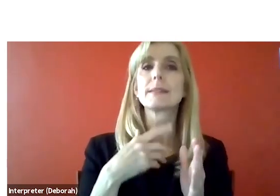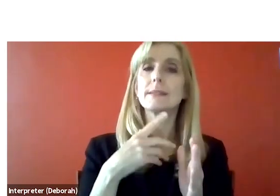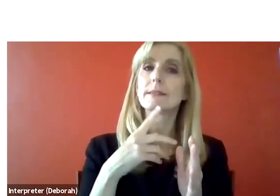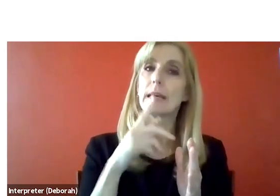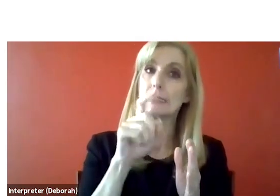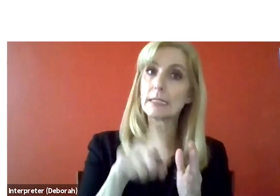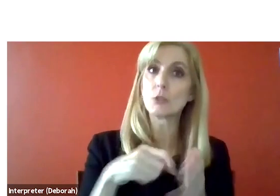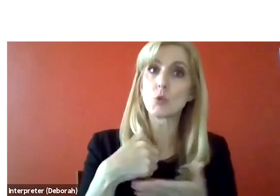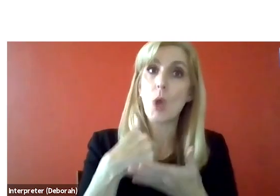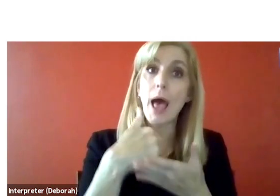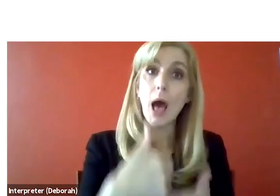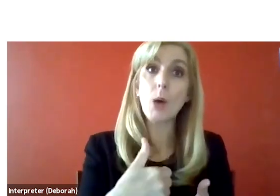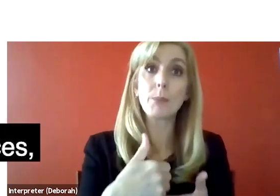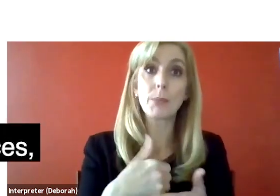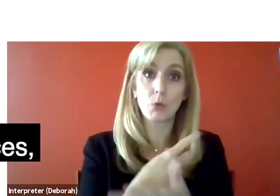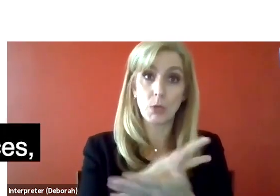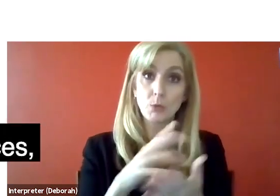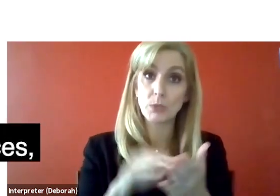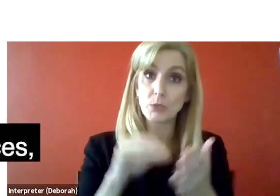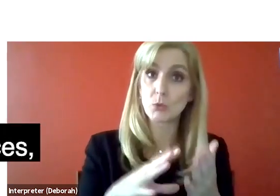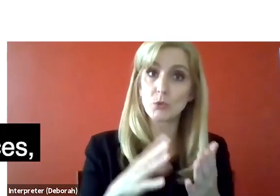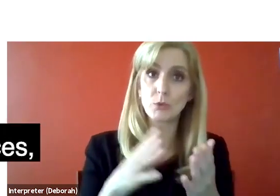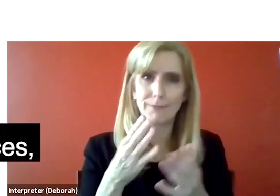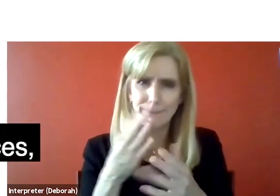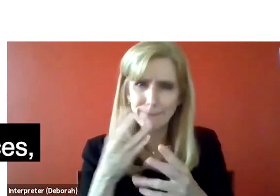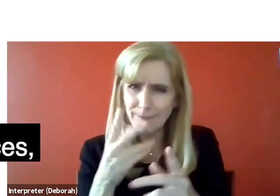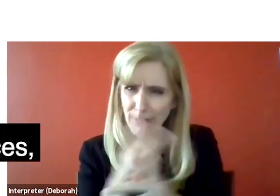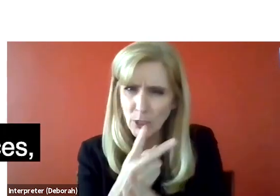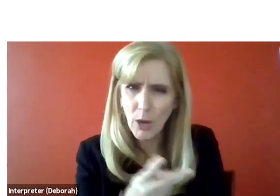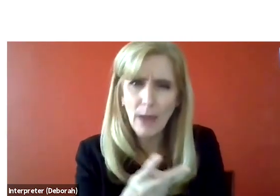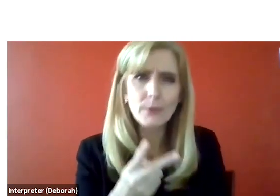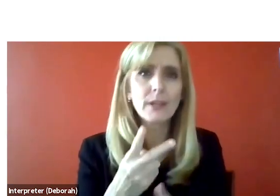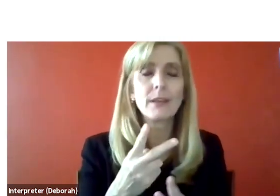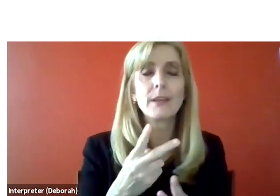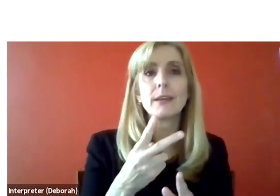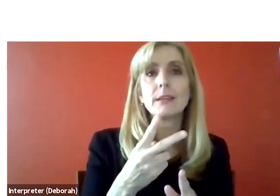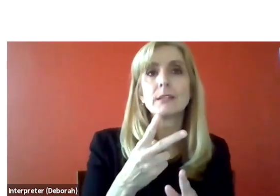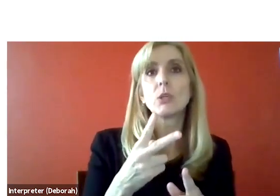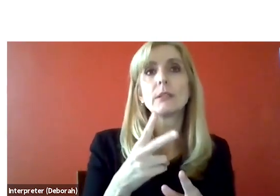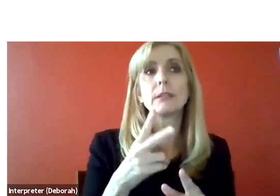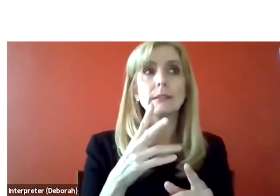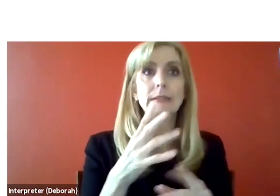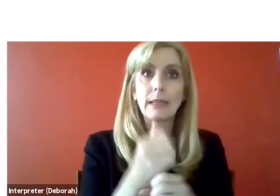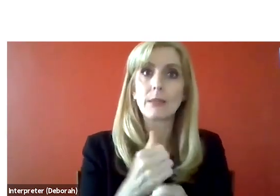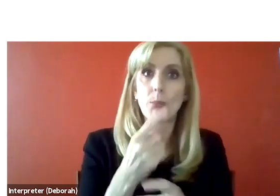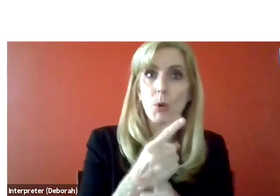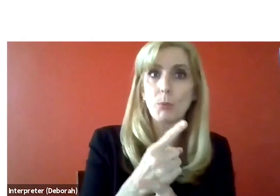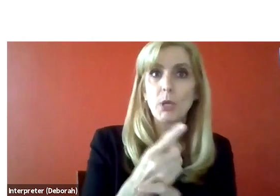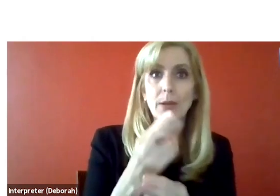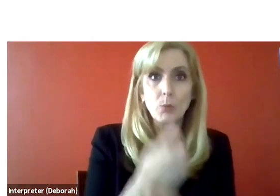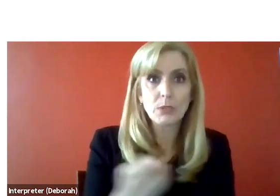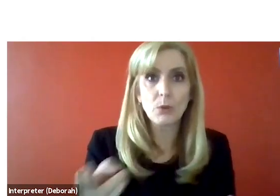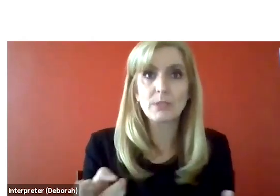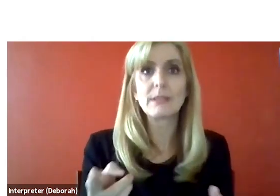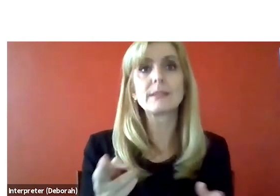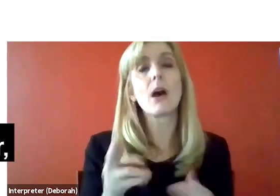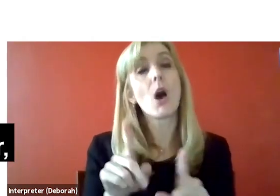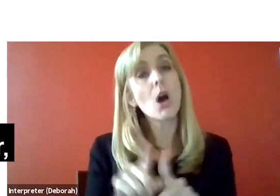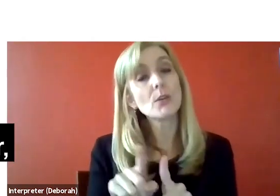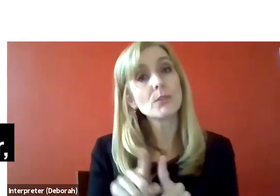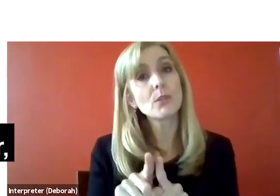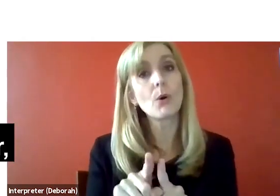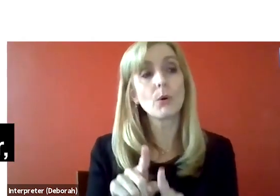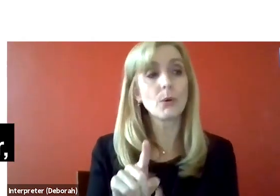student employees navigate the process or get connected to appropriate resources, as well as a centralized entity in